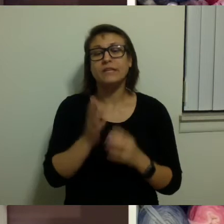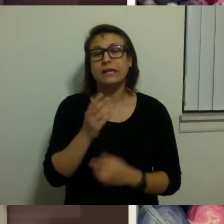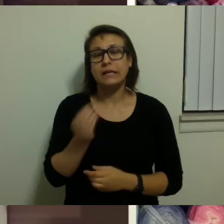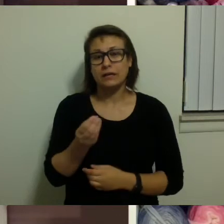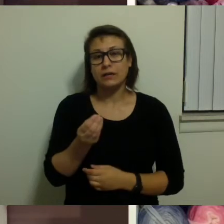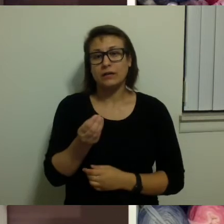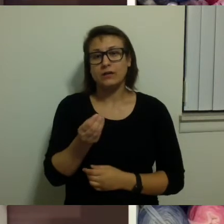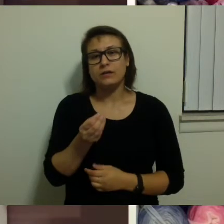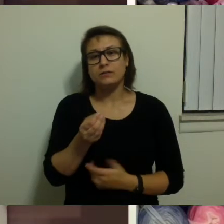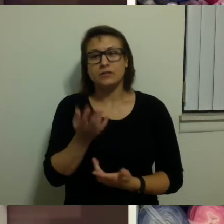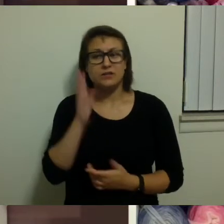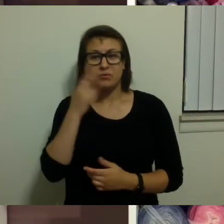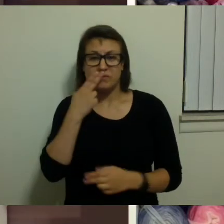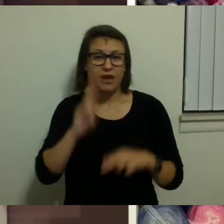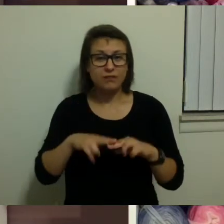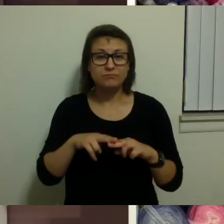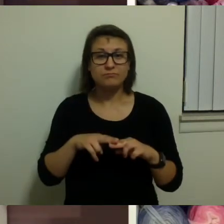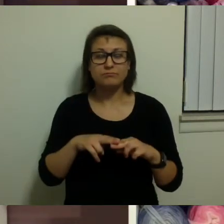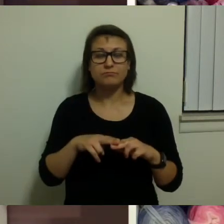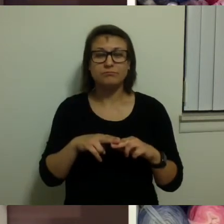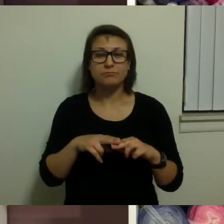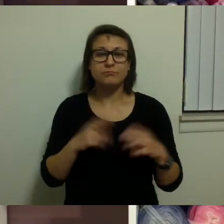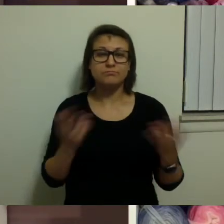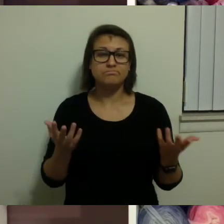and it would just be a lot of fun.